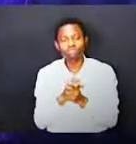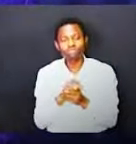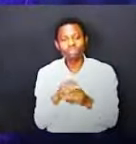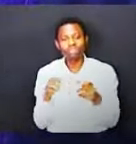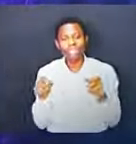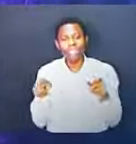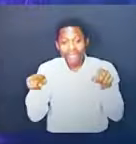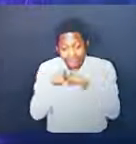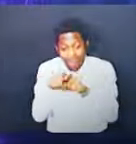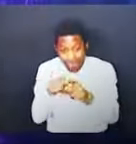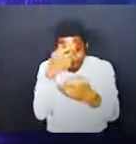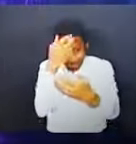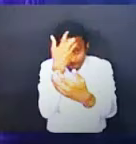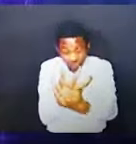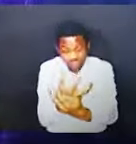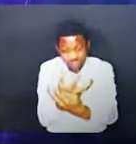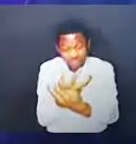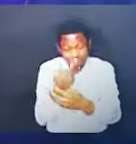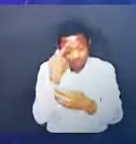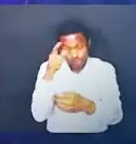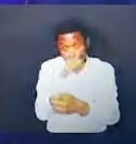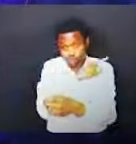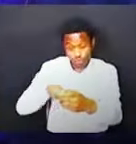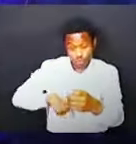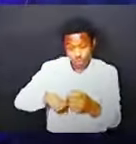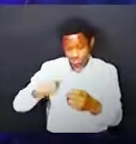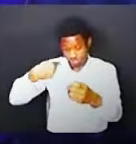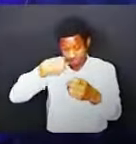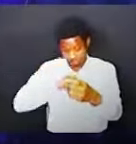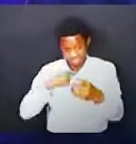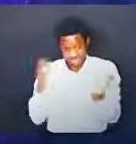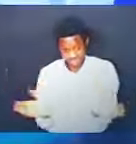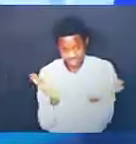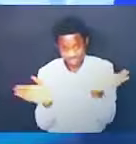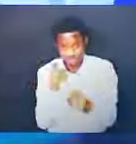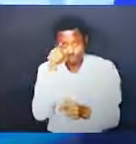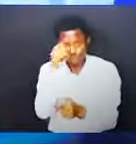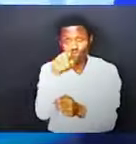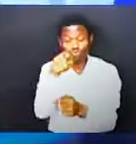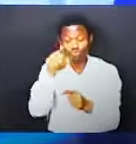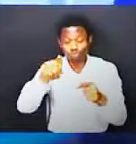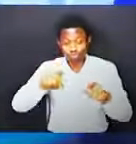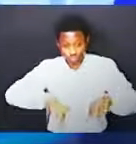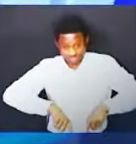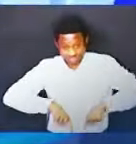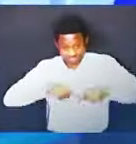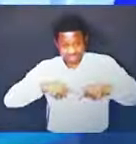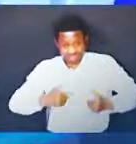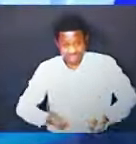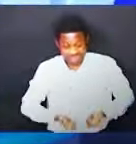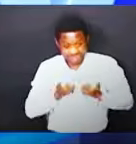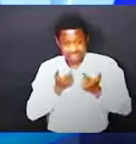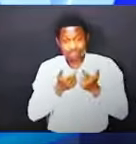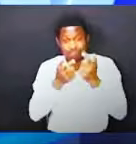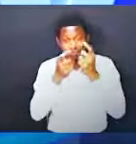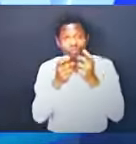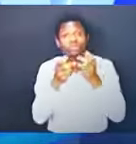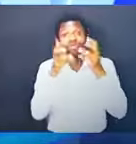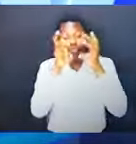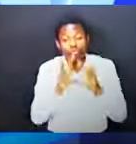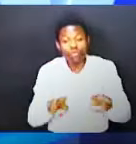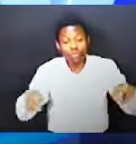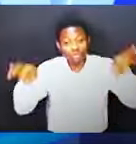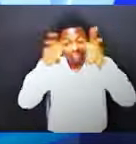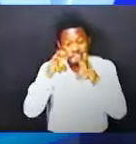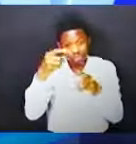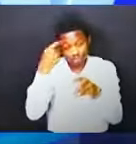prisoner for the Lord, then, I urge you to live a life. Paul is urging the congregation in Ephesus to live a